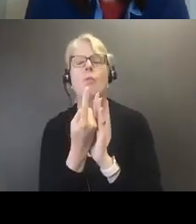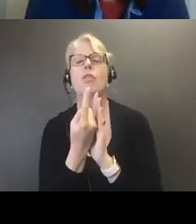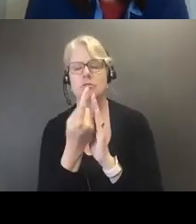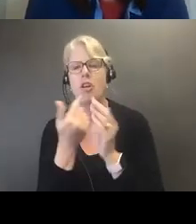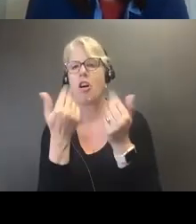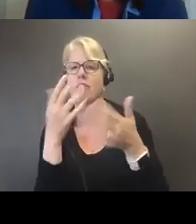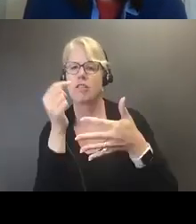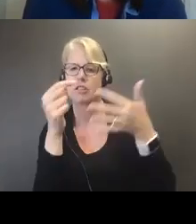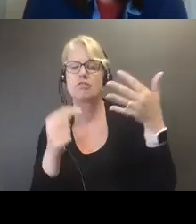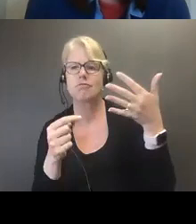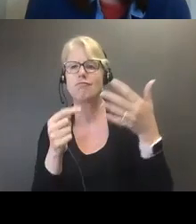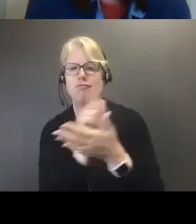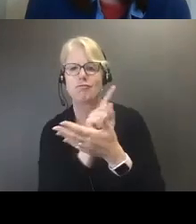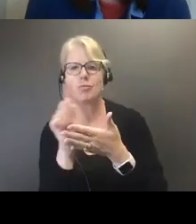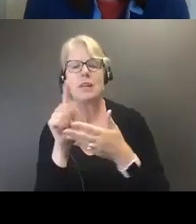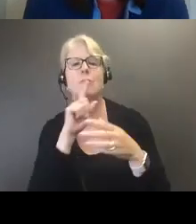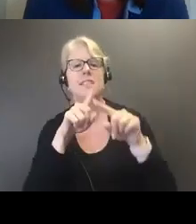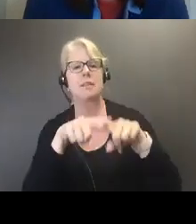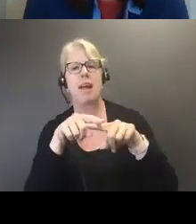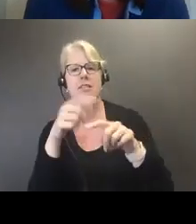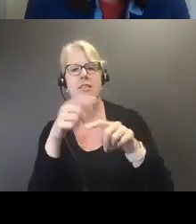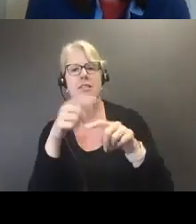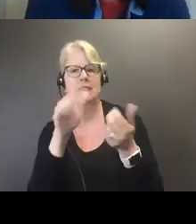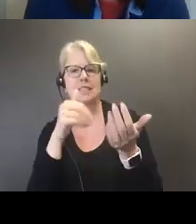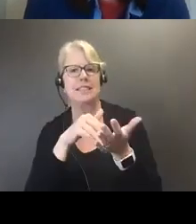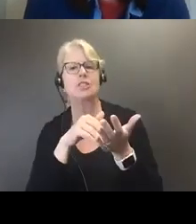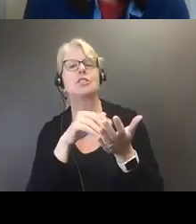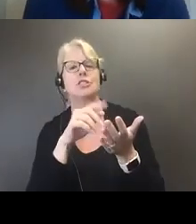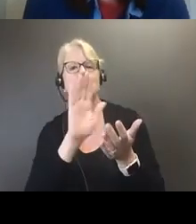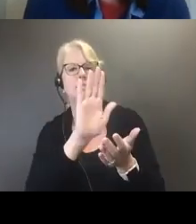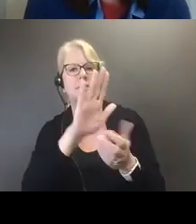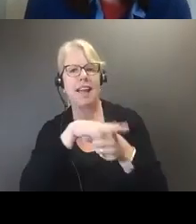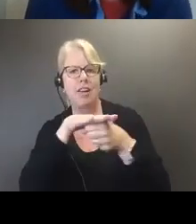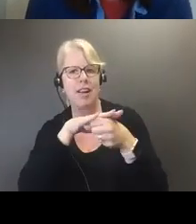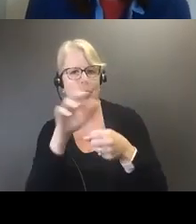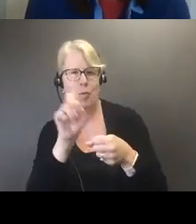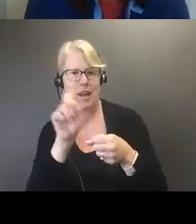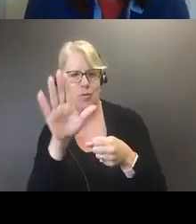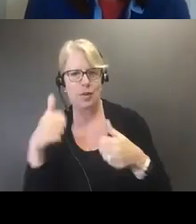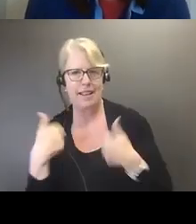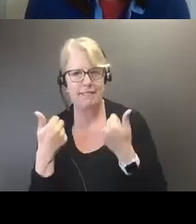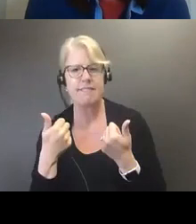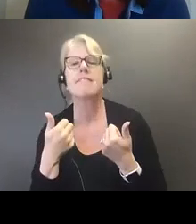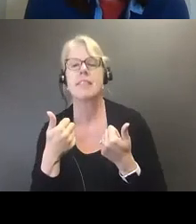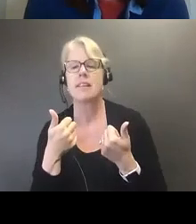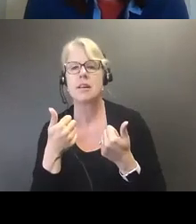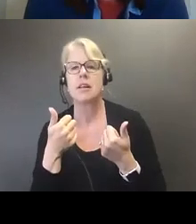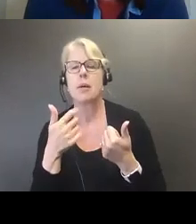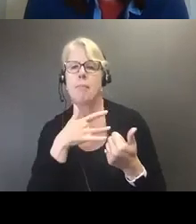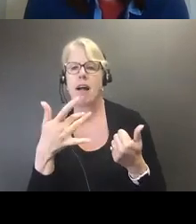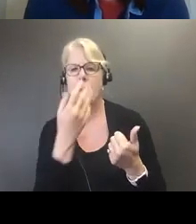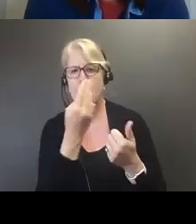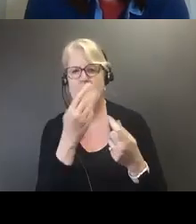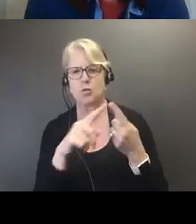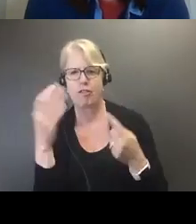week. Again, it depends on the center that is in the area that you're in, but usually Monday through